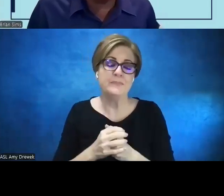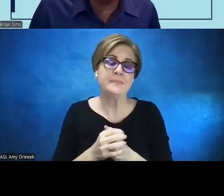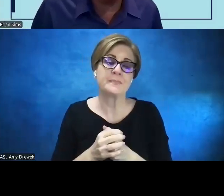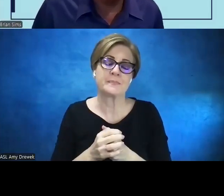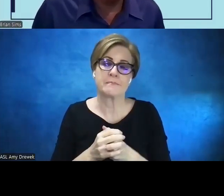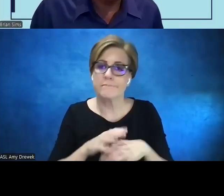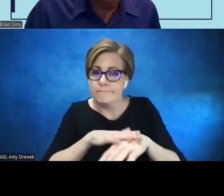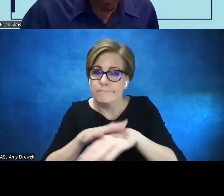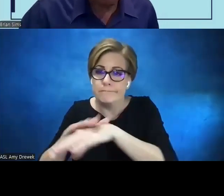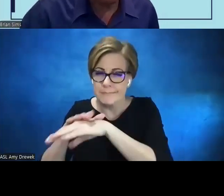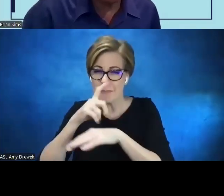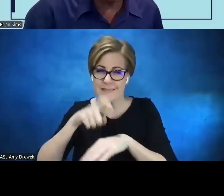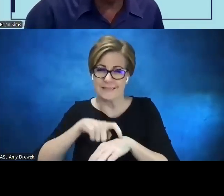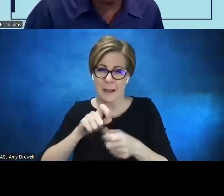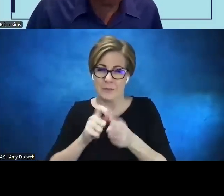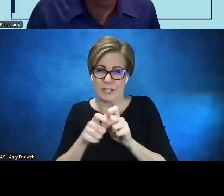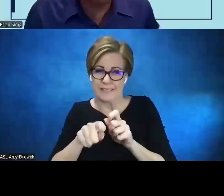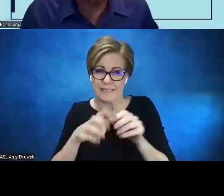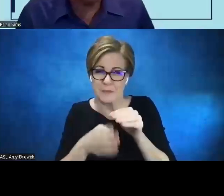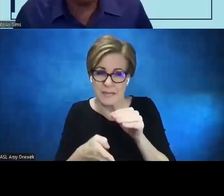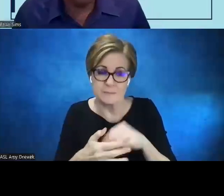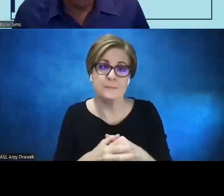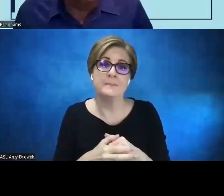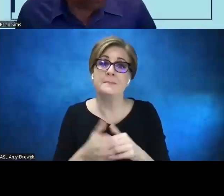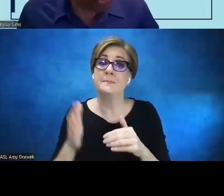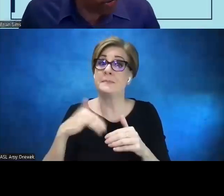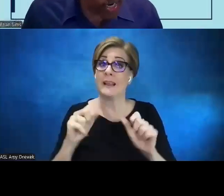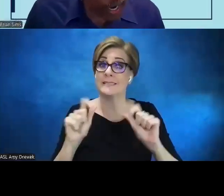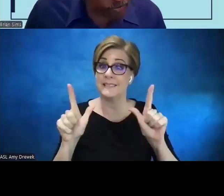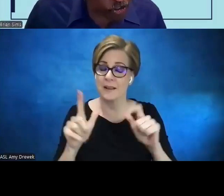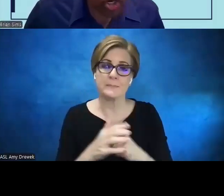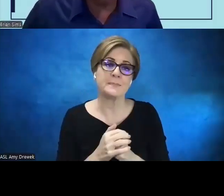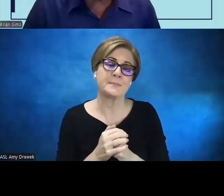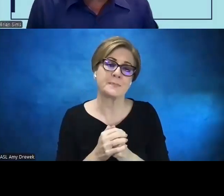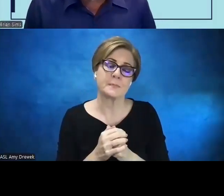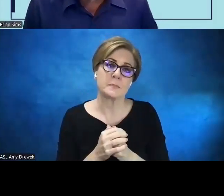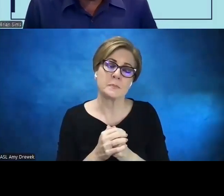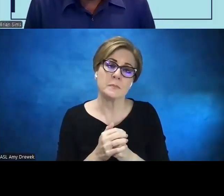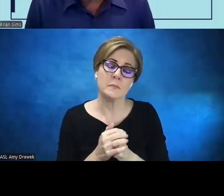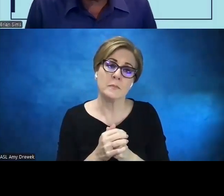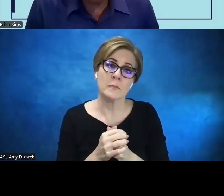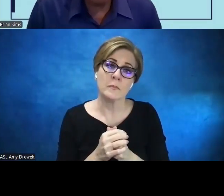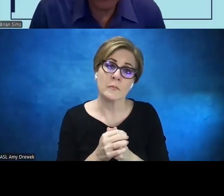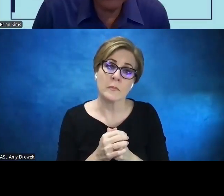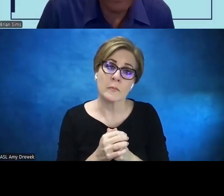this weekend. And next slide. Also, to go to